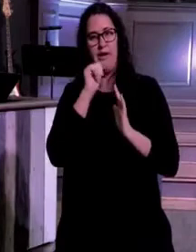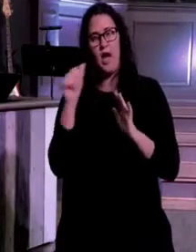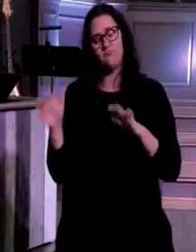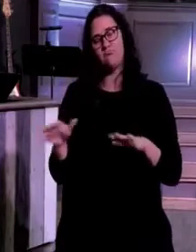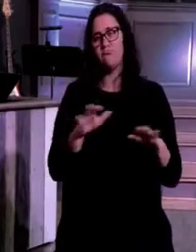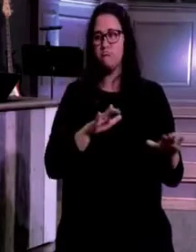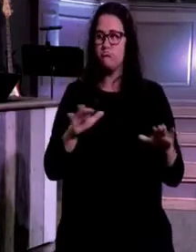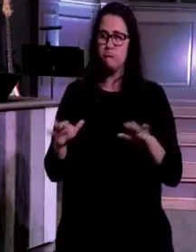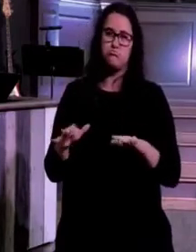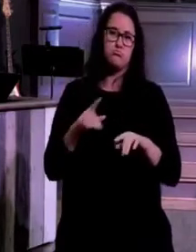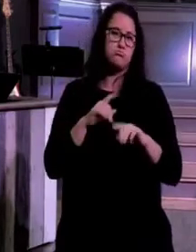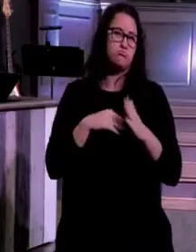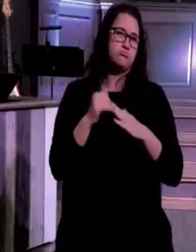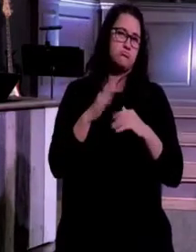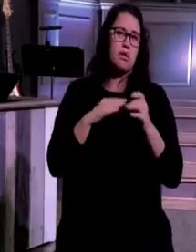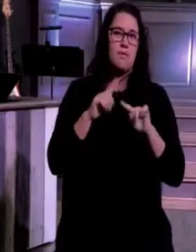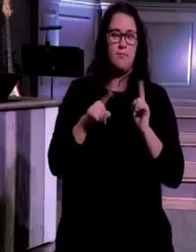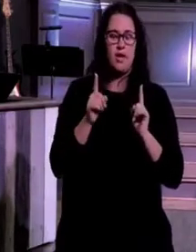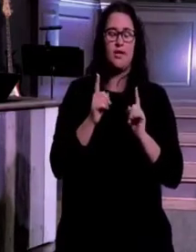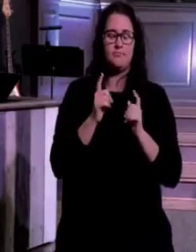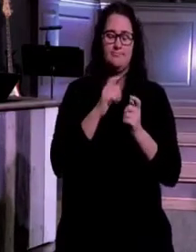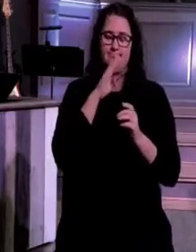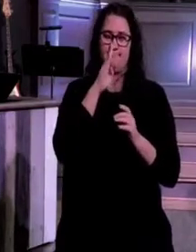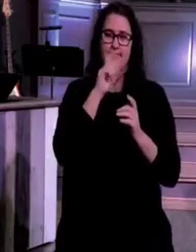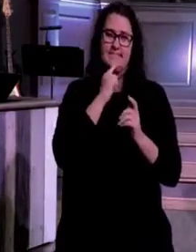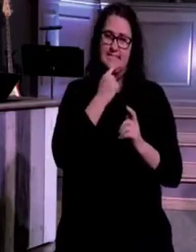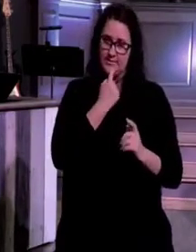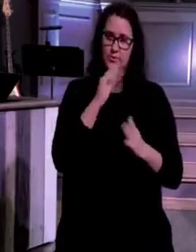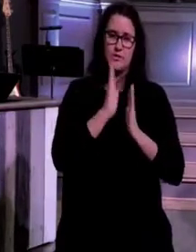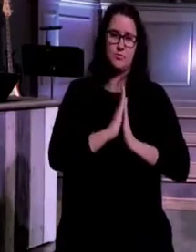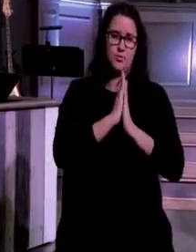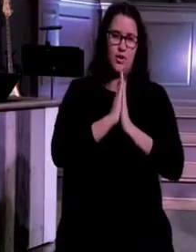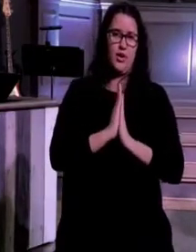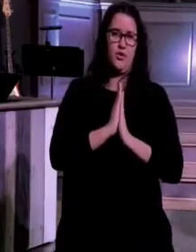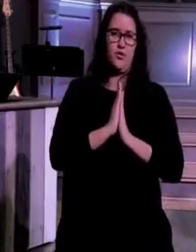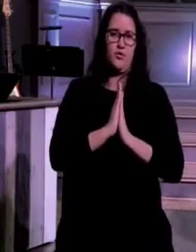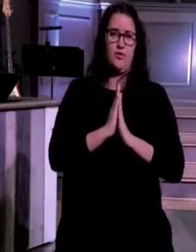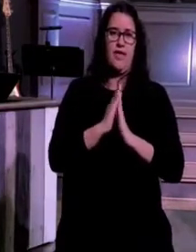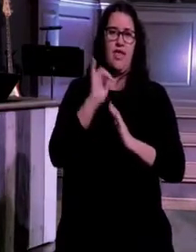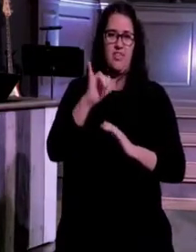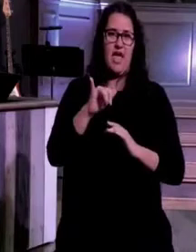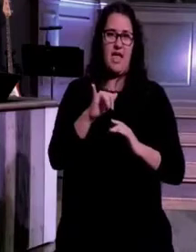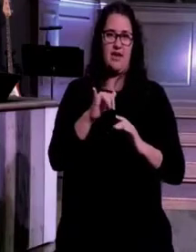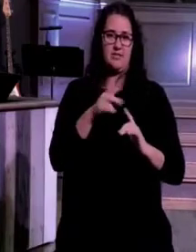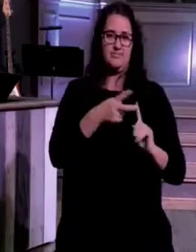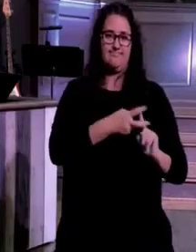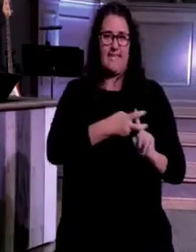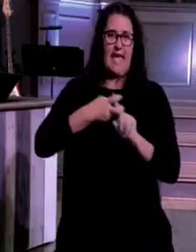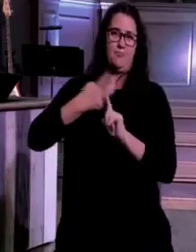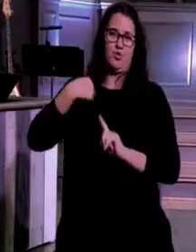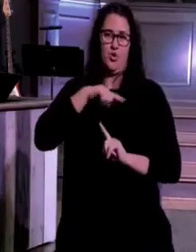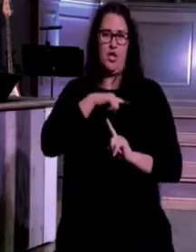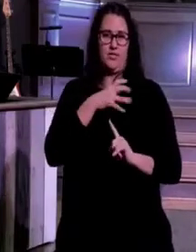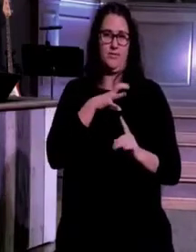but we need to enter into a season of prayer that has captured us.